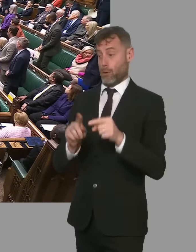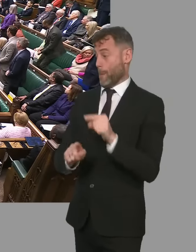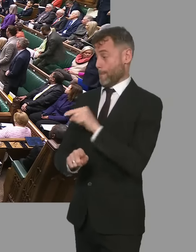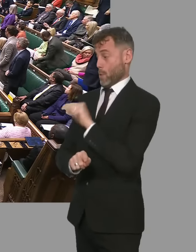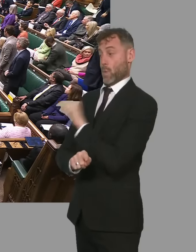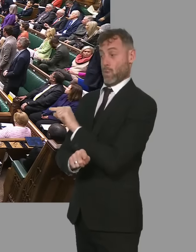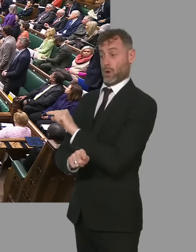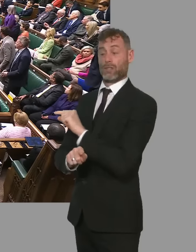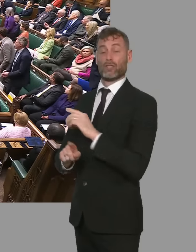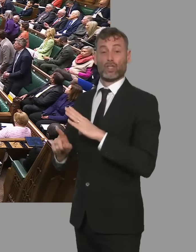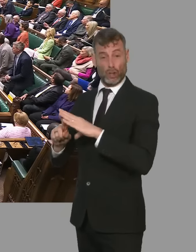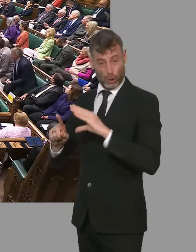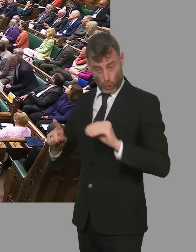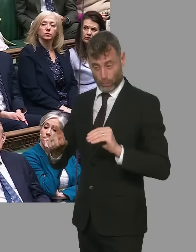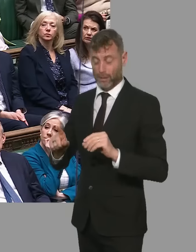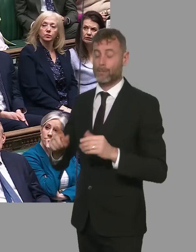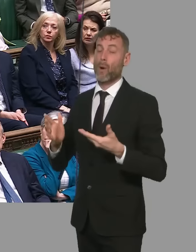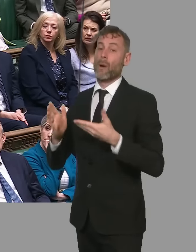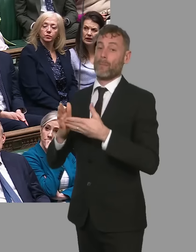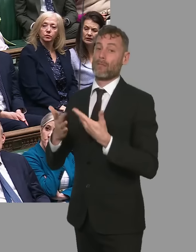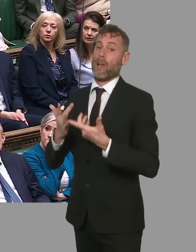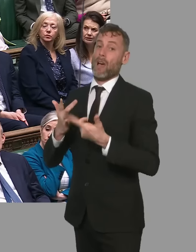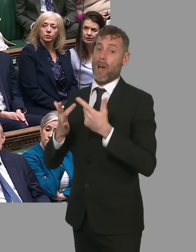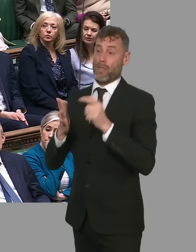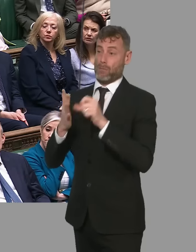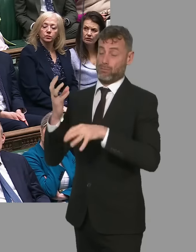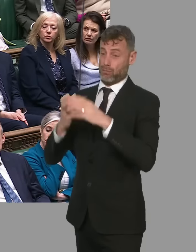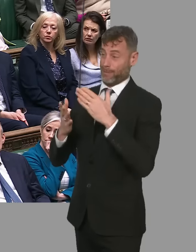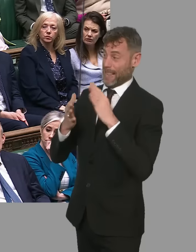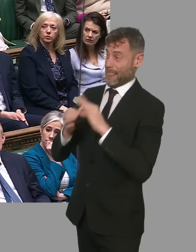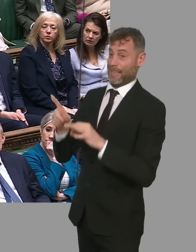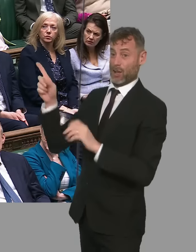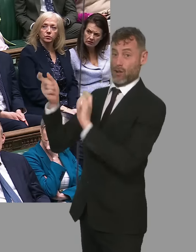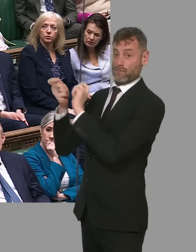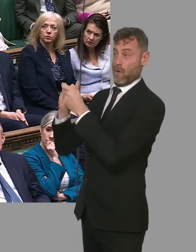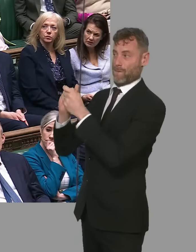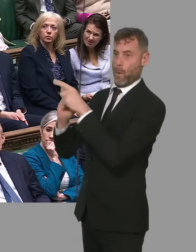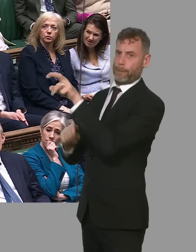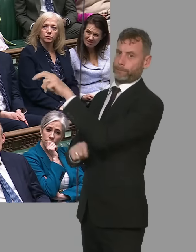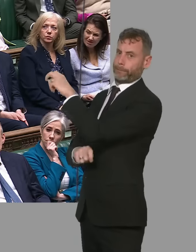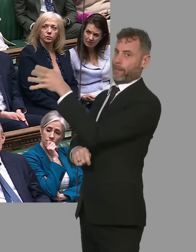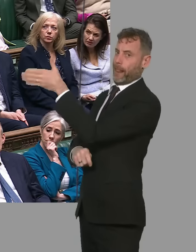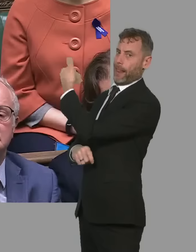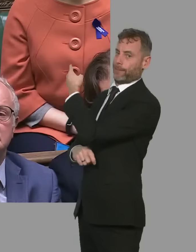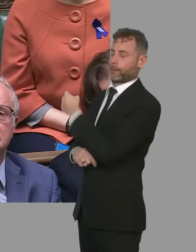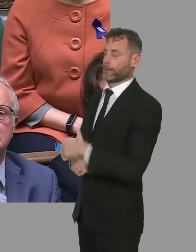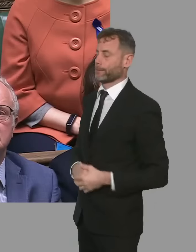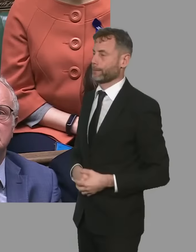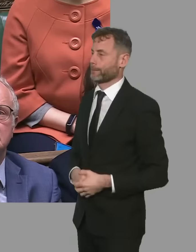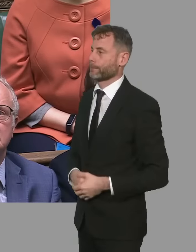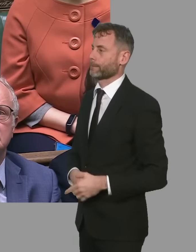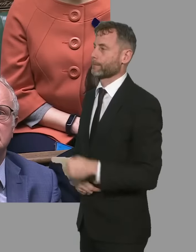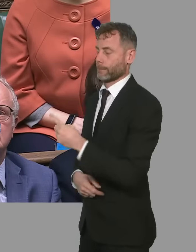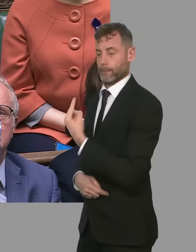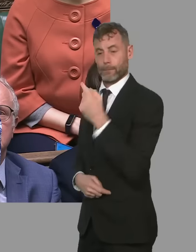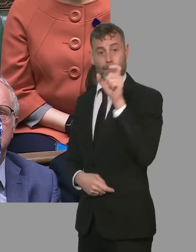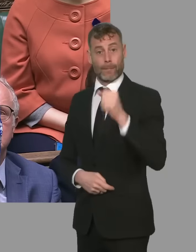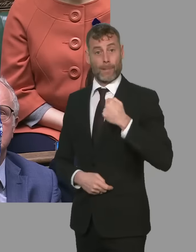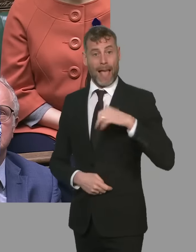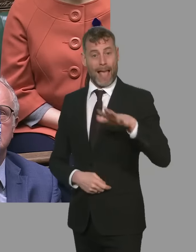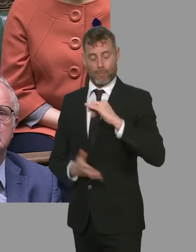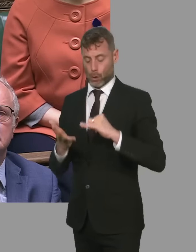Thank you, Mr. Speaker. My constituent Susan suffered horrific, unimaginable, lifelong injury from a pelvic